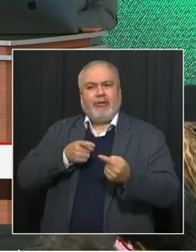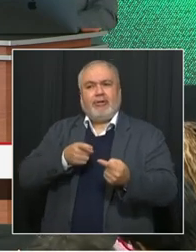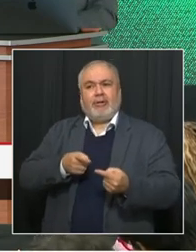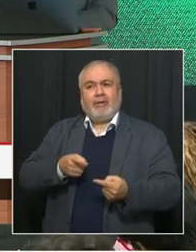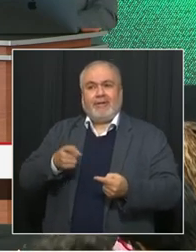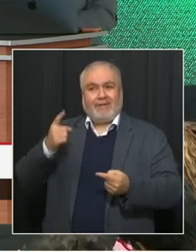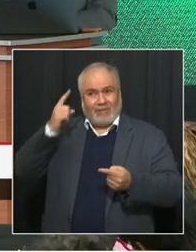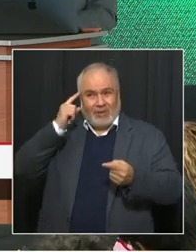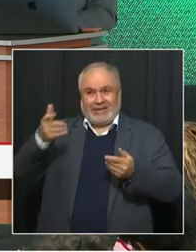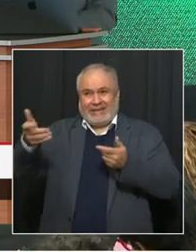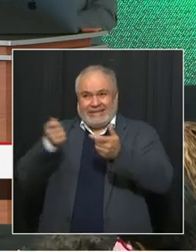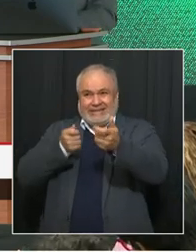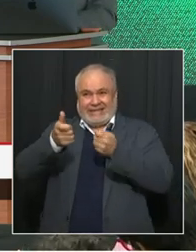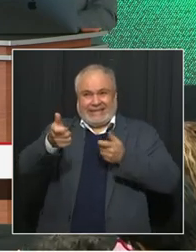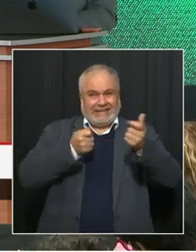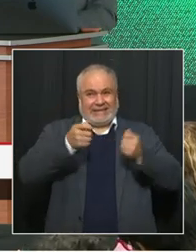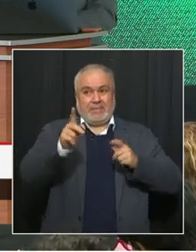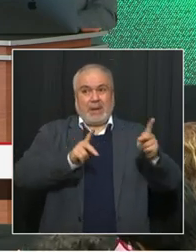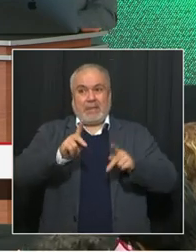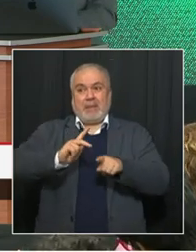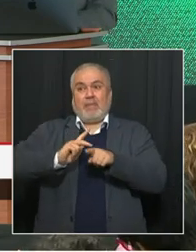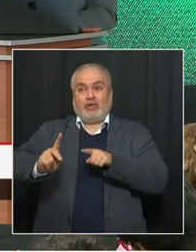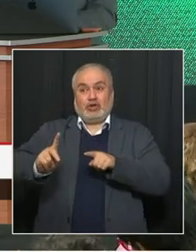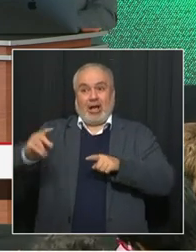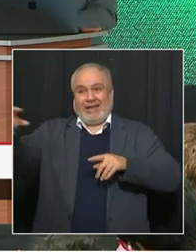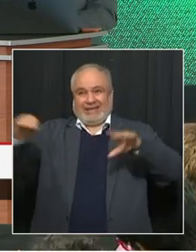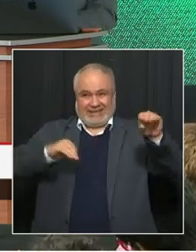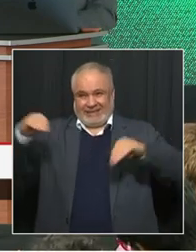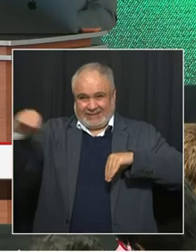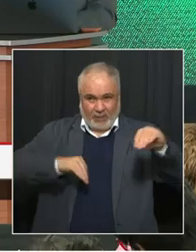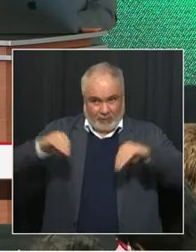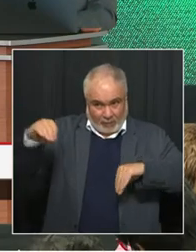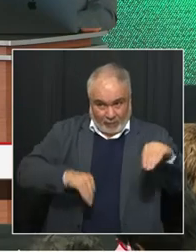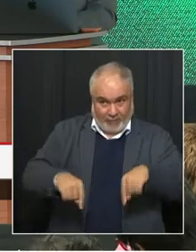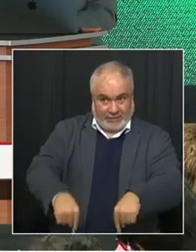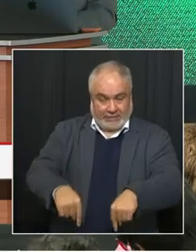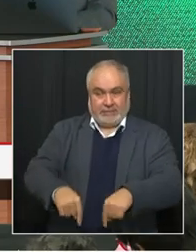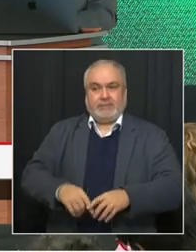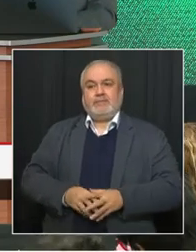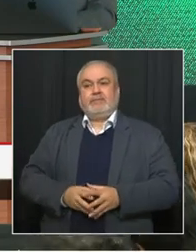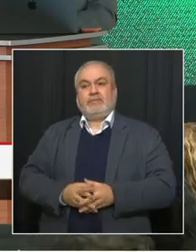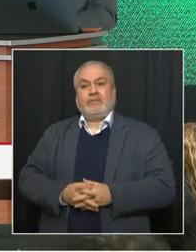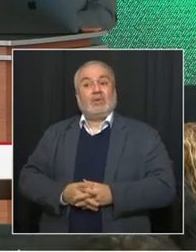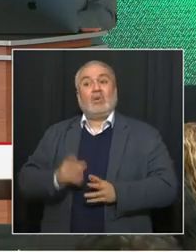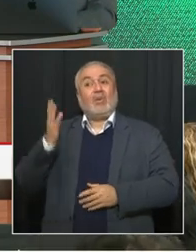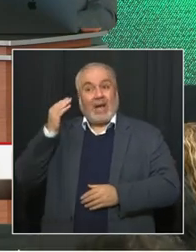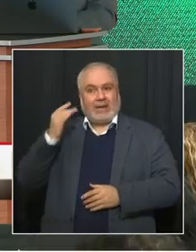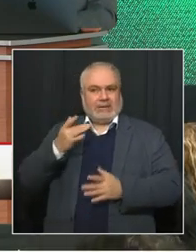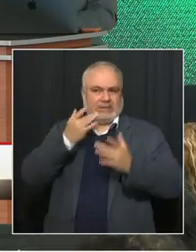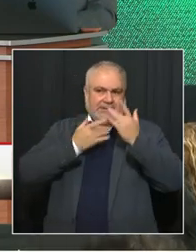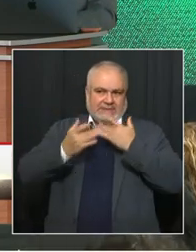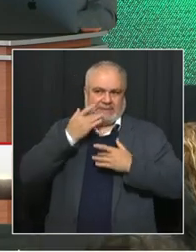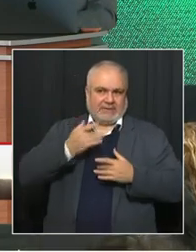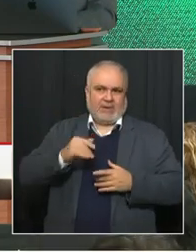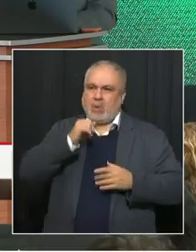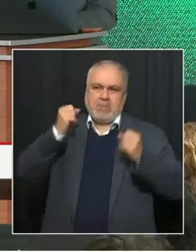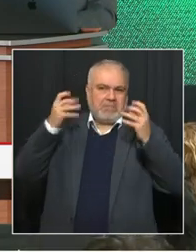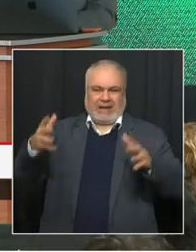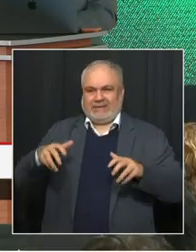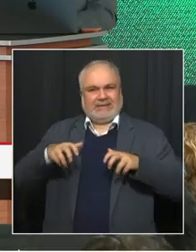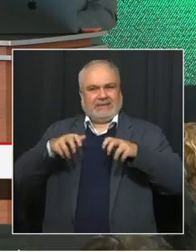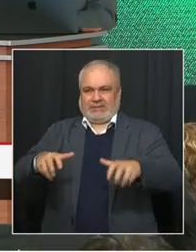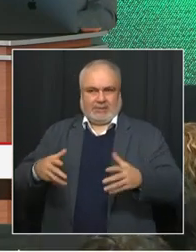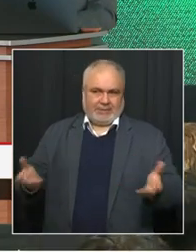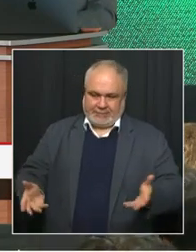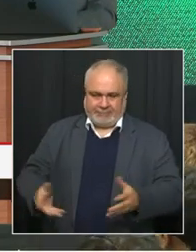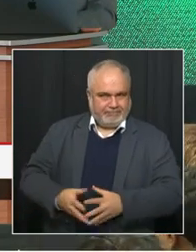of mental health professionals that we need for every school because of the shortage of mental health professionals. But we continue